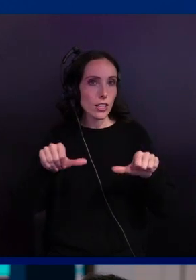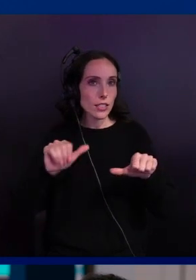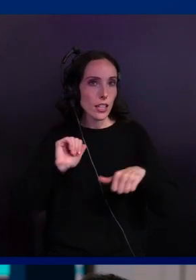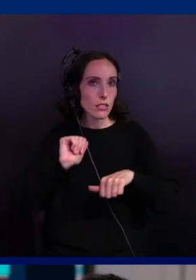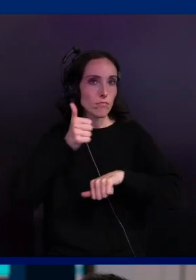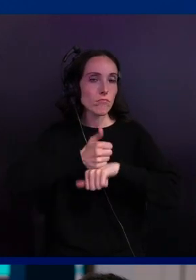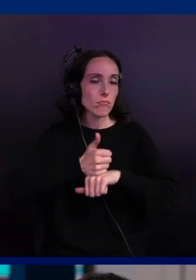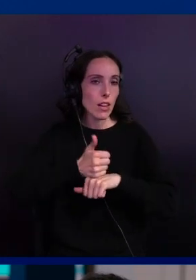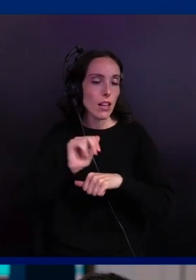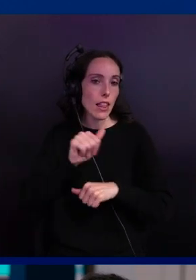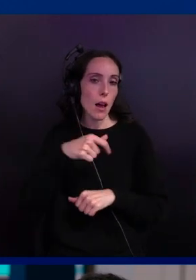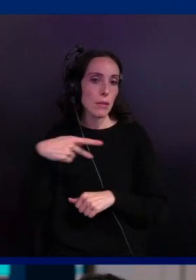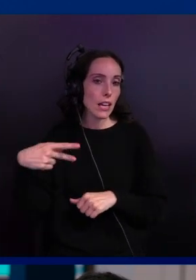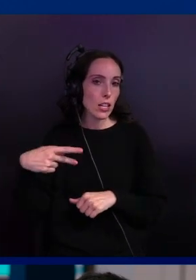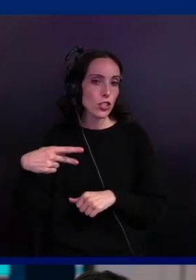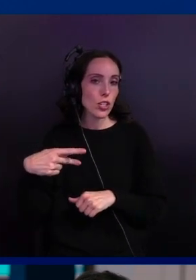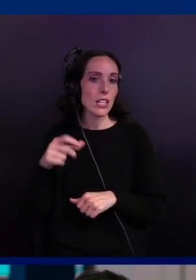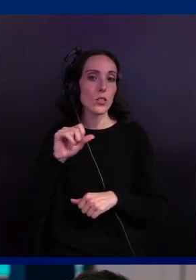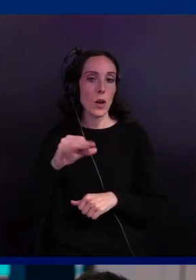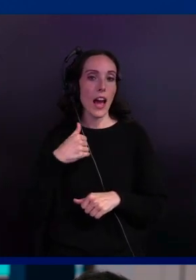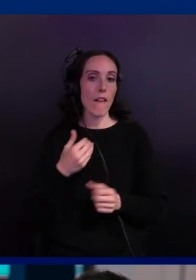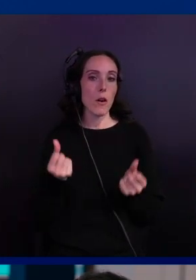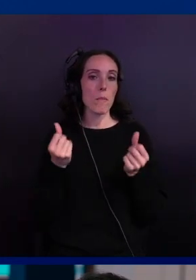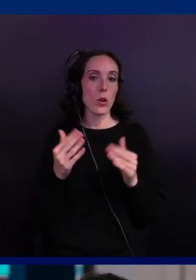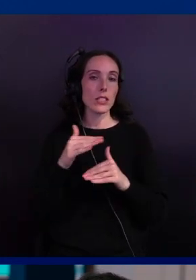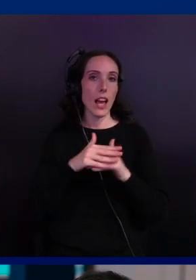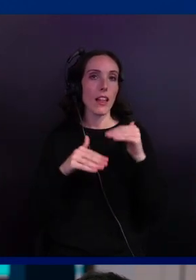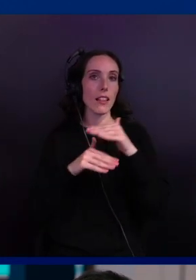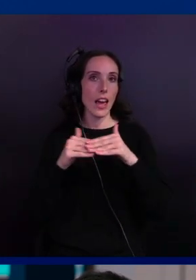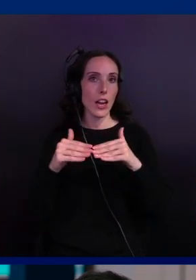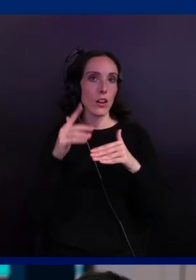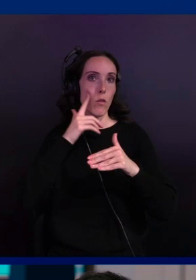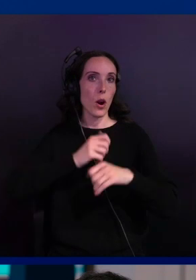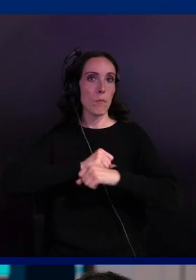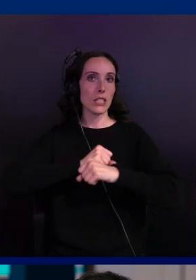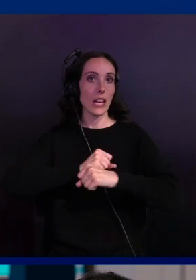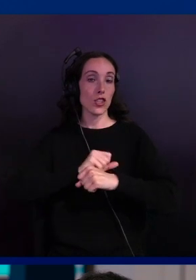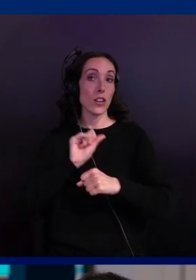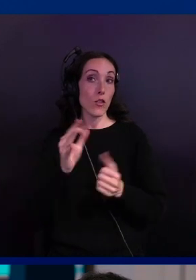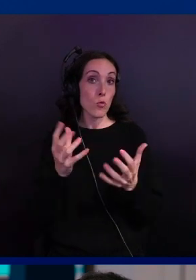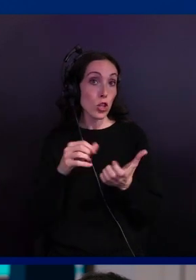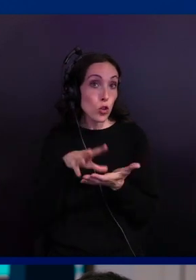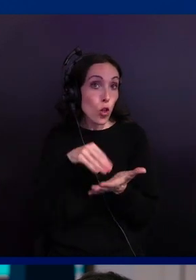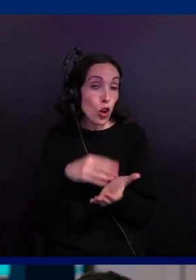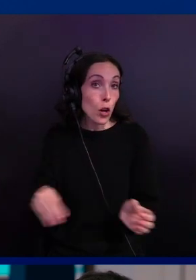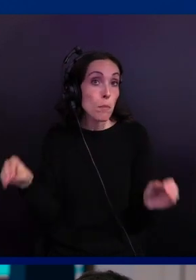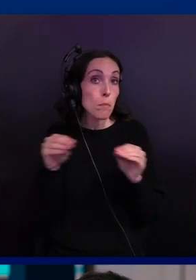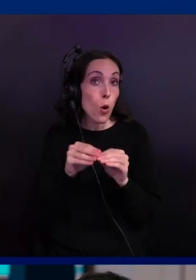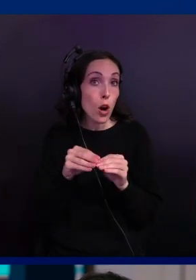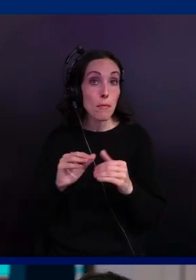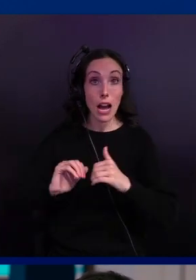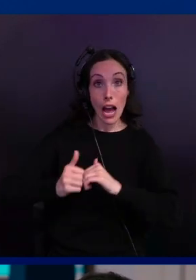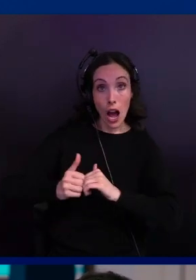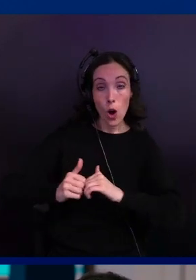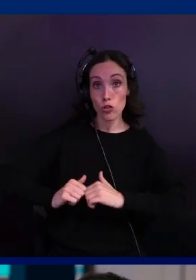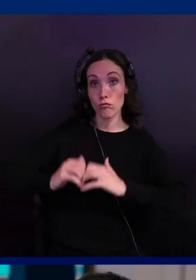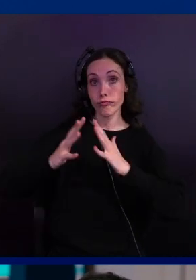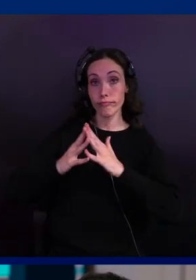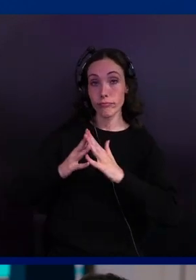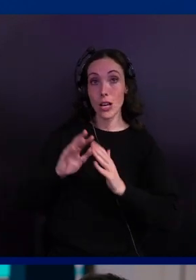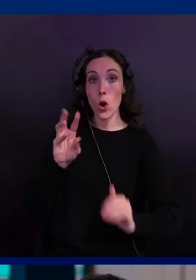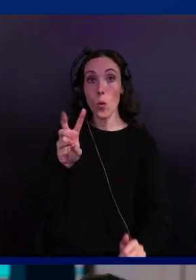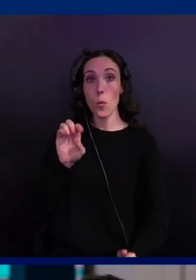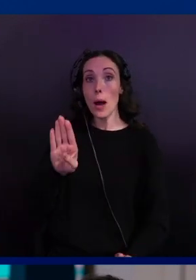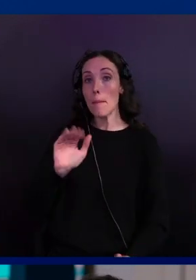an architecture such that you have a multi-layers of protection. If you want to learn more about how to build web application